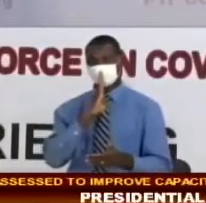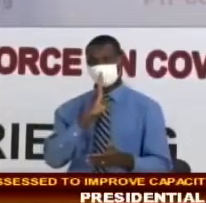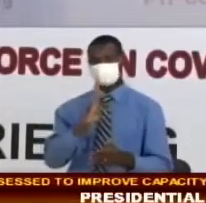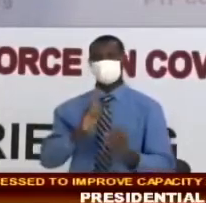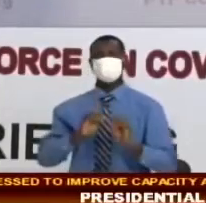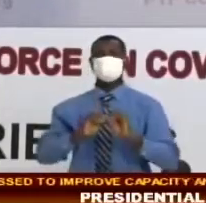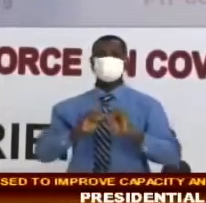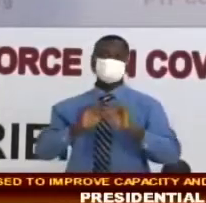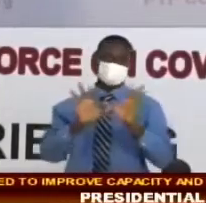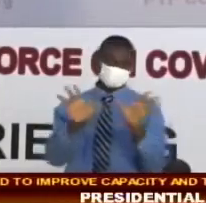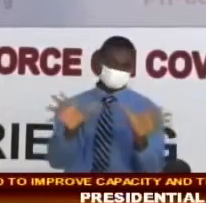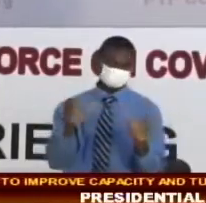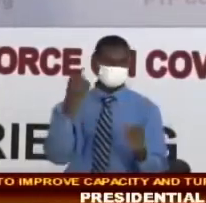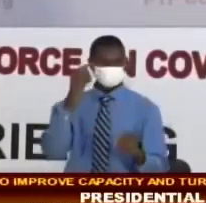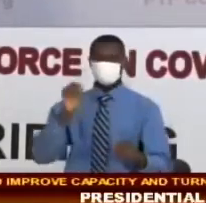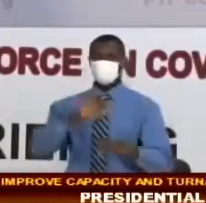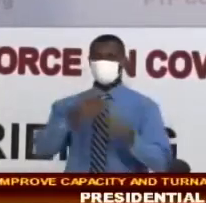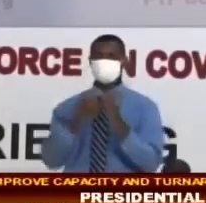and accountability.